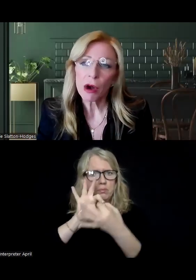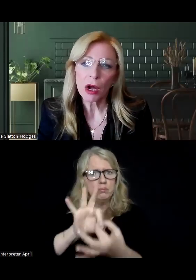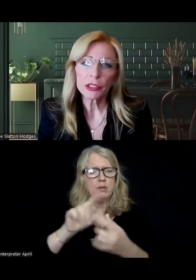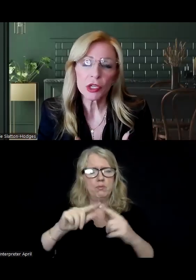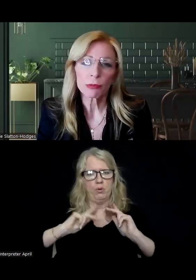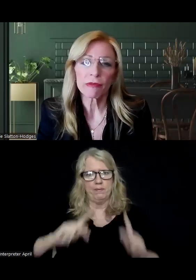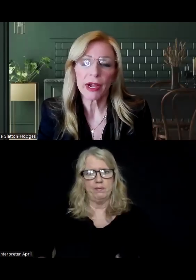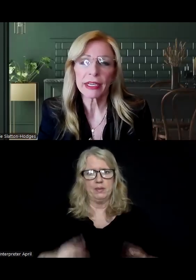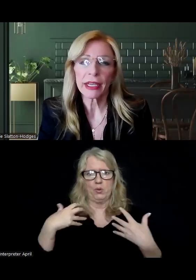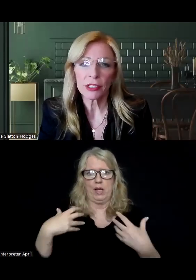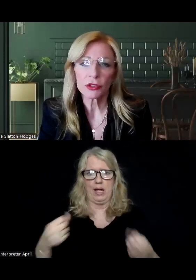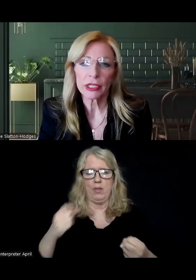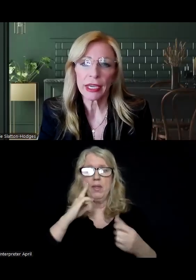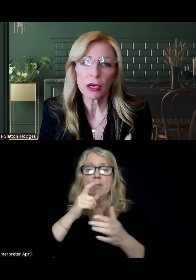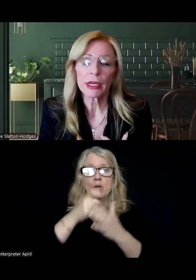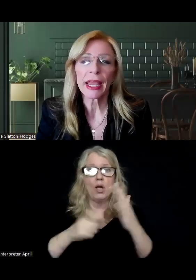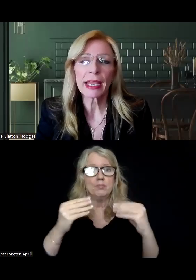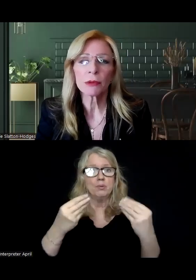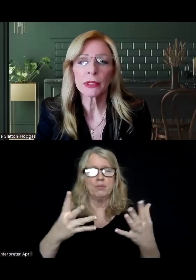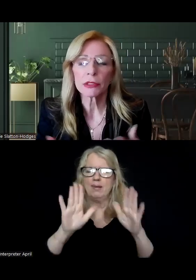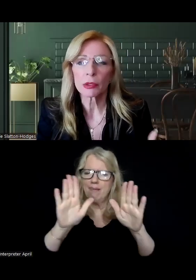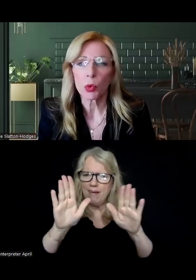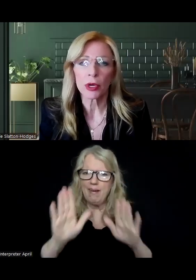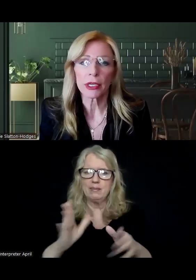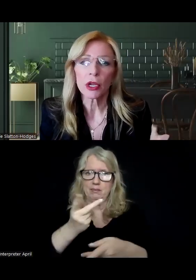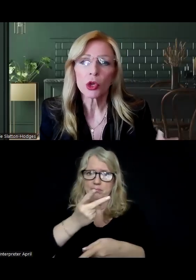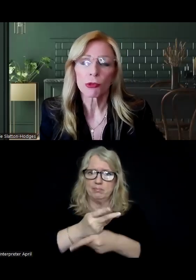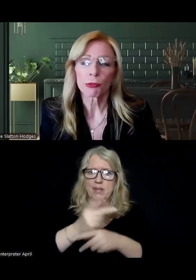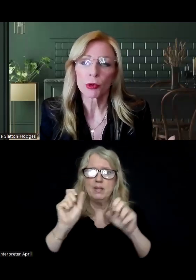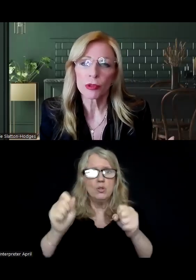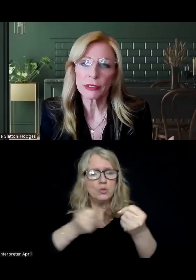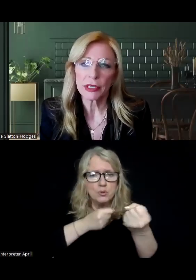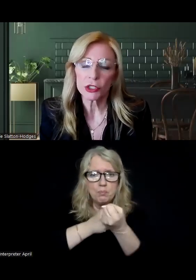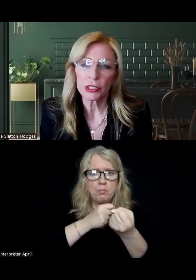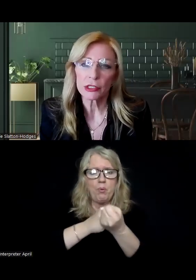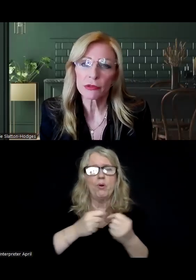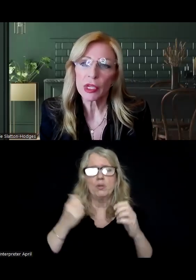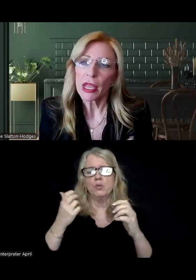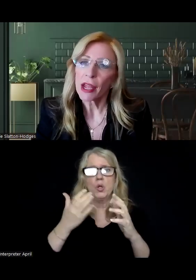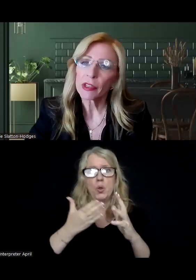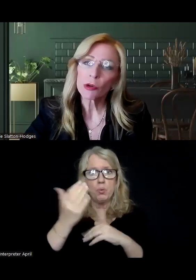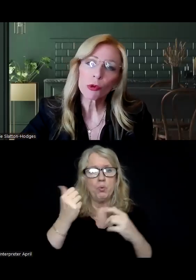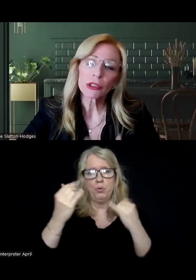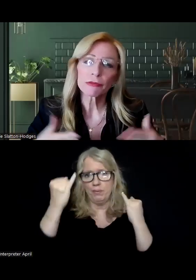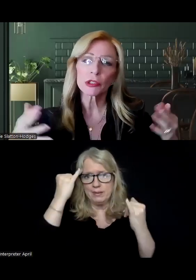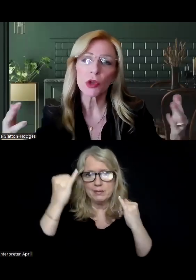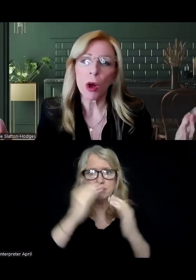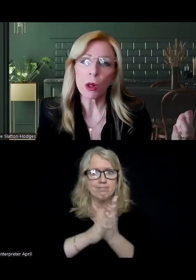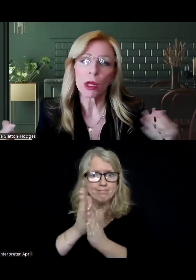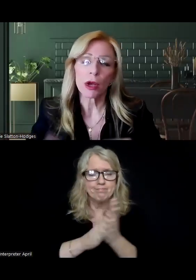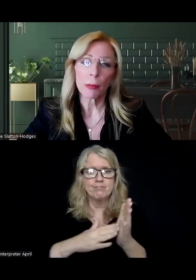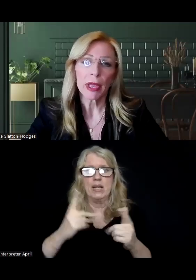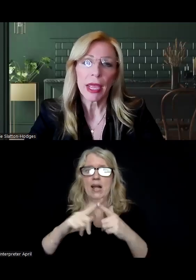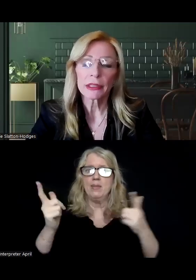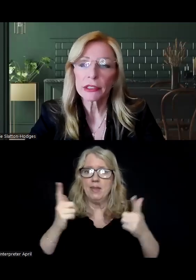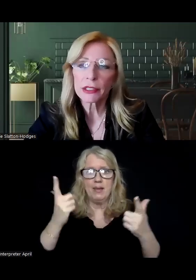that the cost of providing excellent care can be supported through these initiatives, and therefore lift us